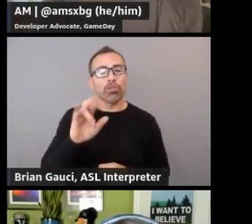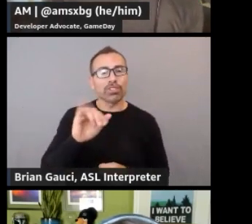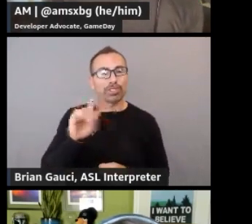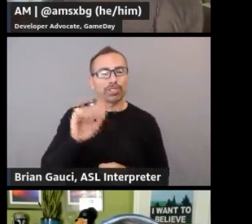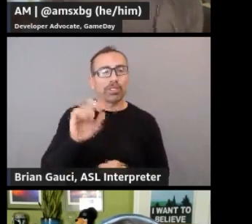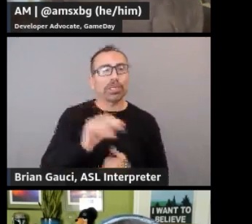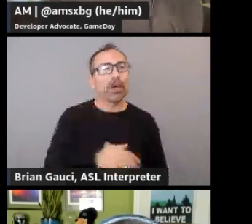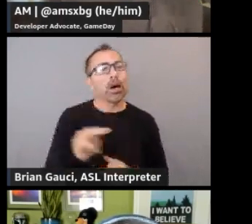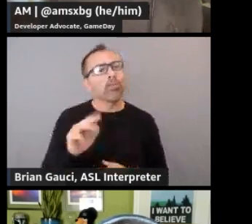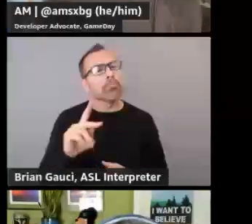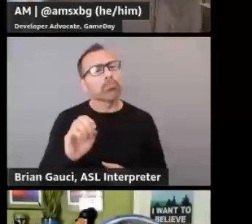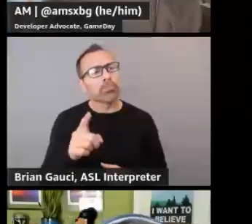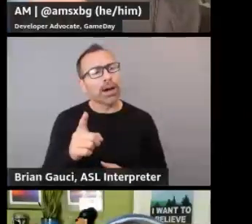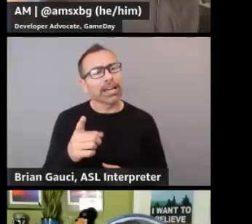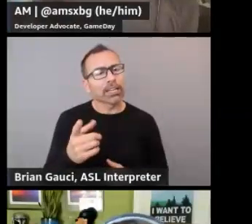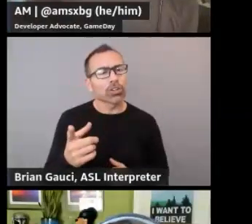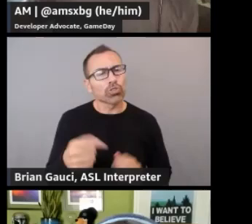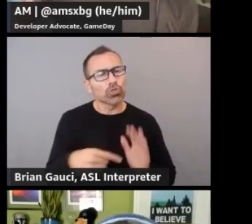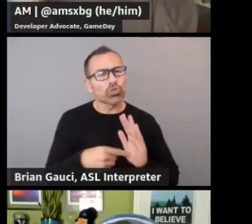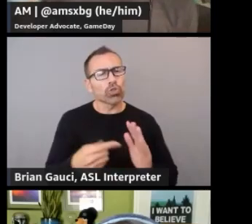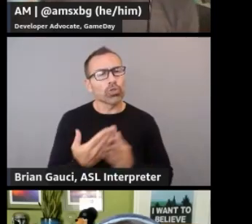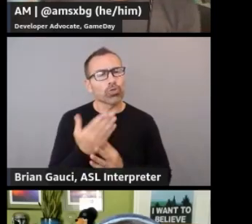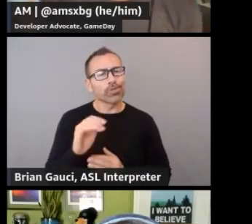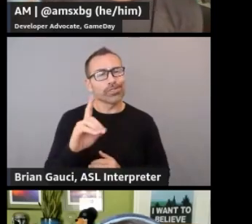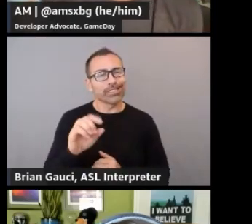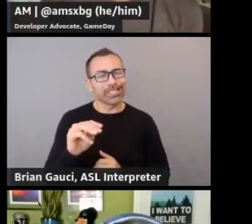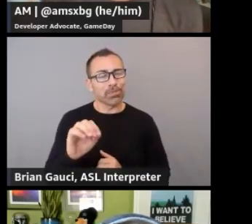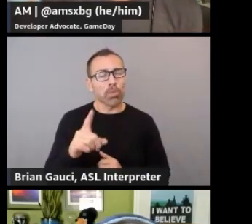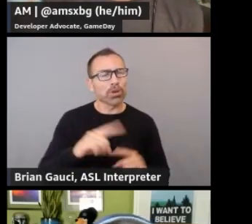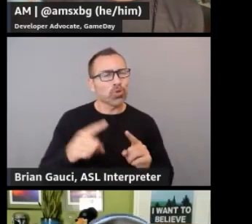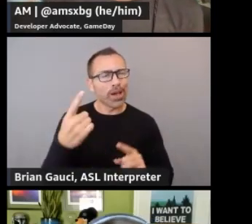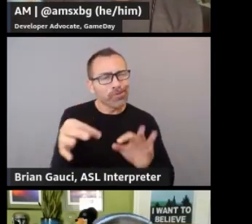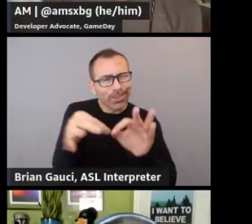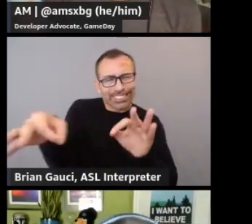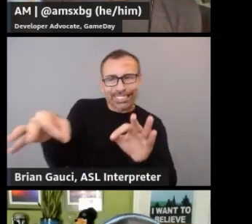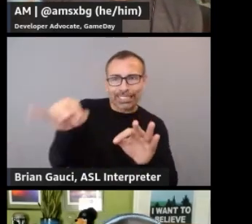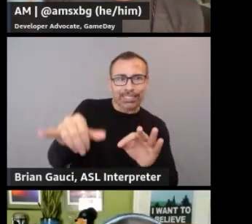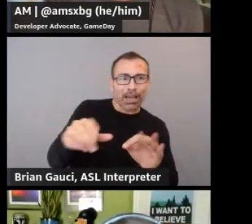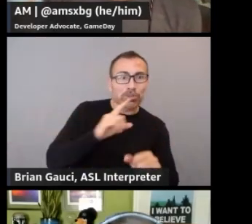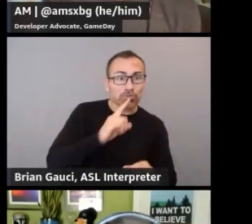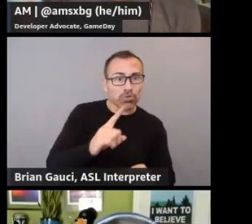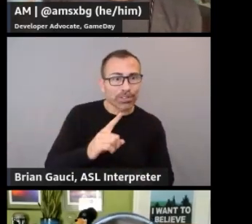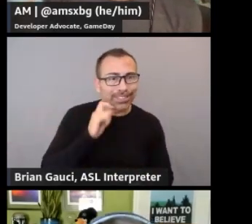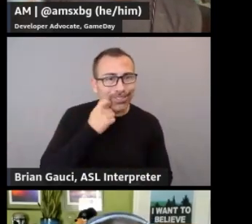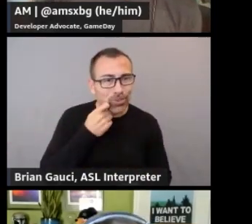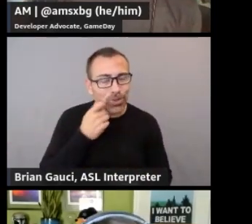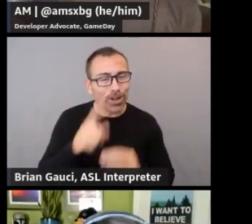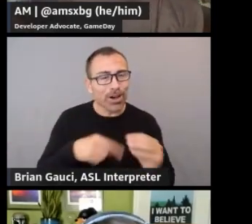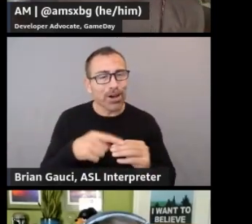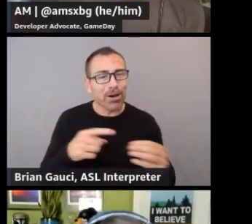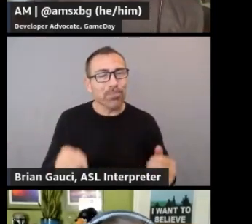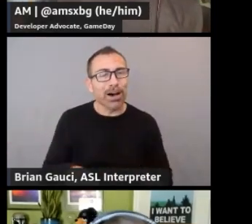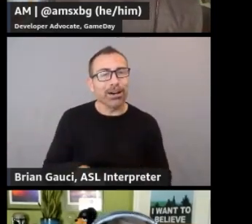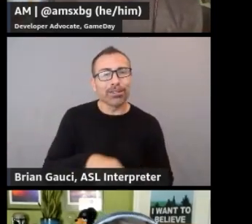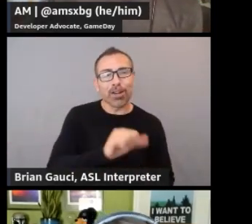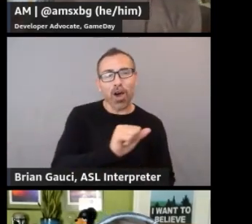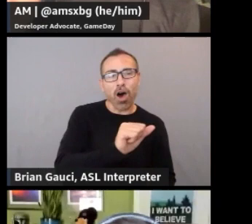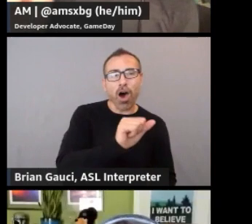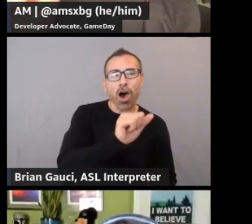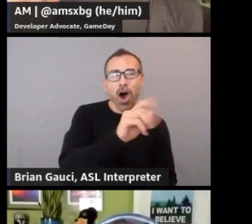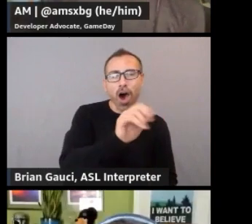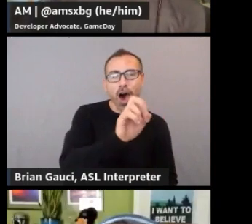through your demo. Can you give us again that it was like a one-liner about auth in versus auth z? That's how